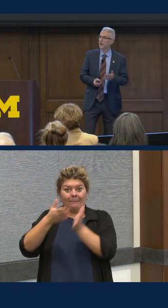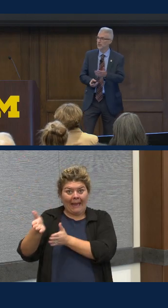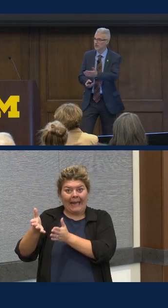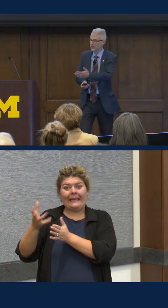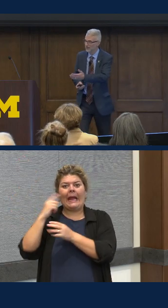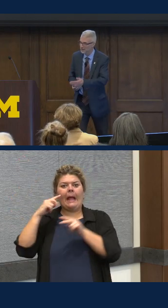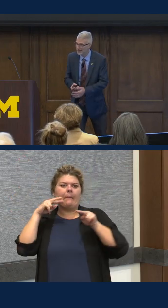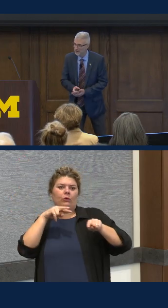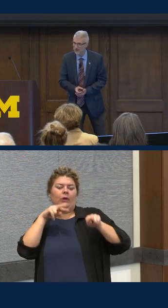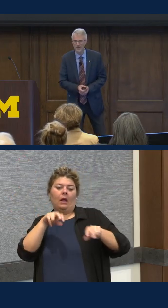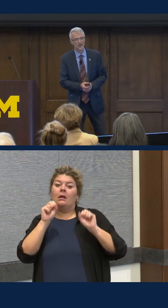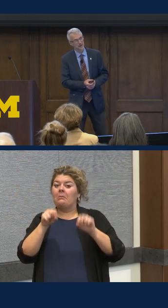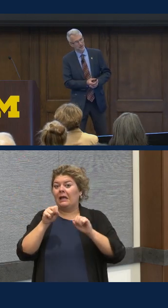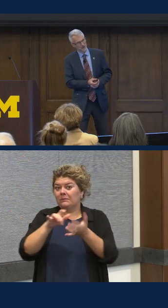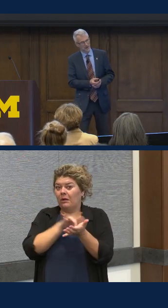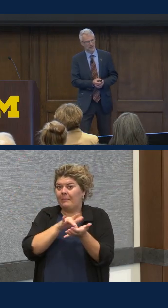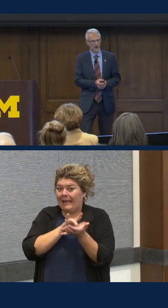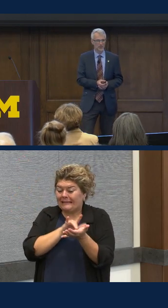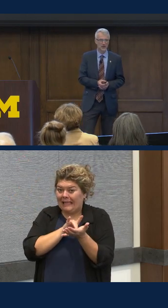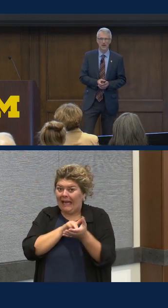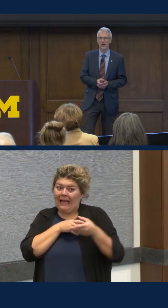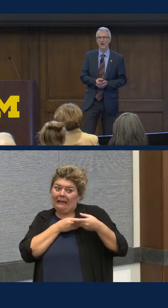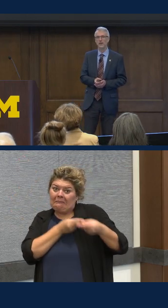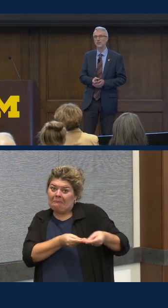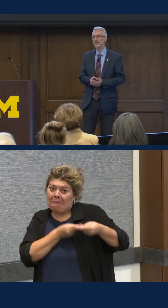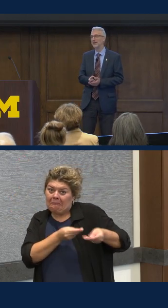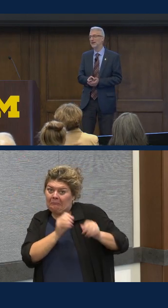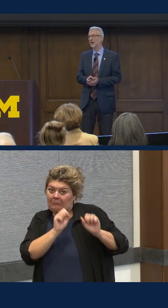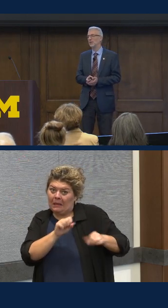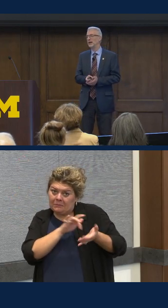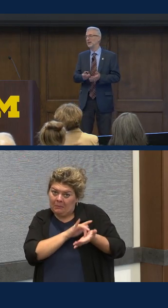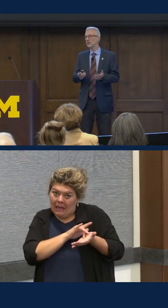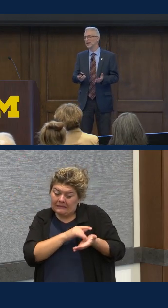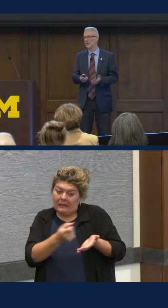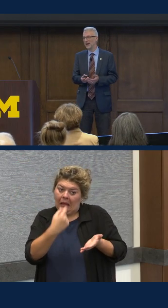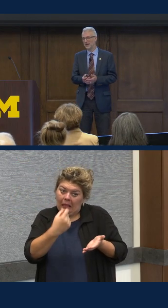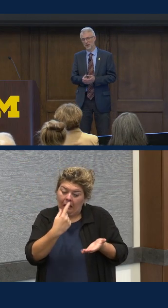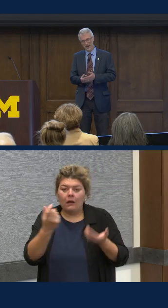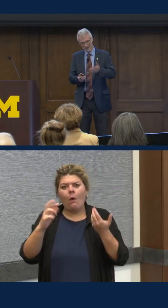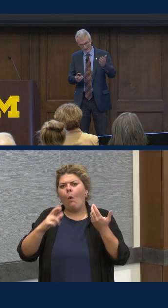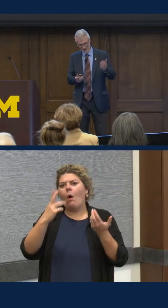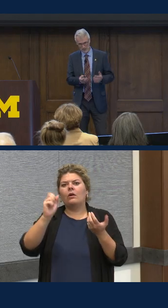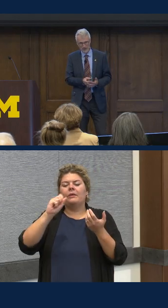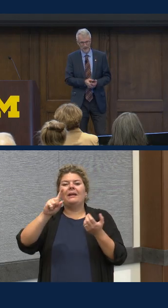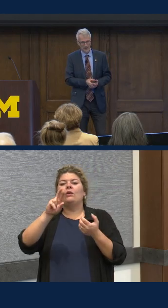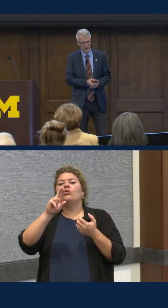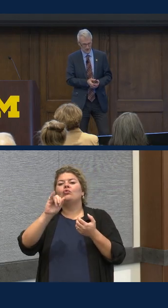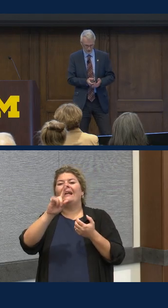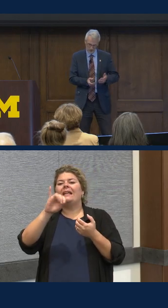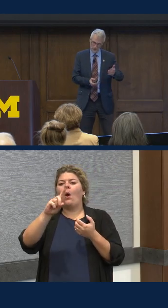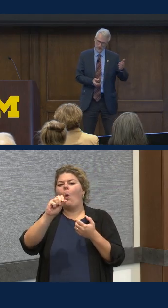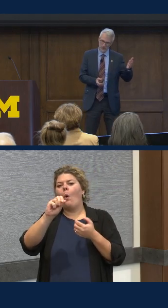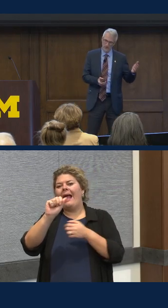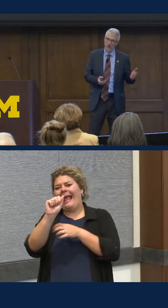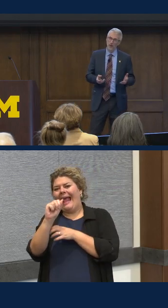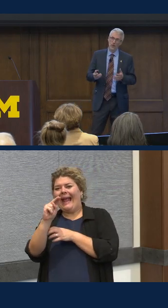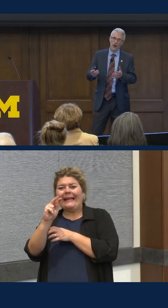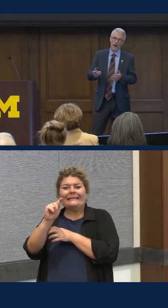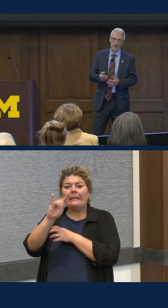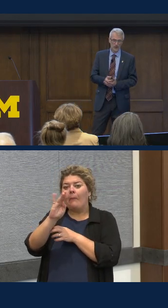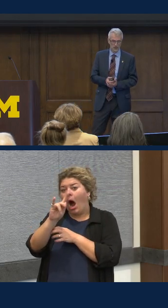be pharmaceuticals, like we talked about a minute ago. It could be radio-labeled antibodies, like some of my collaborators use,